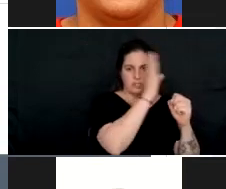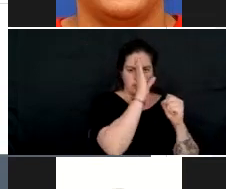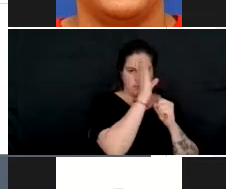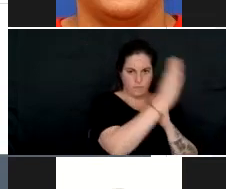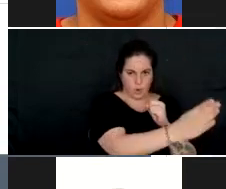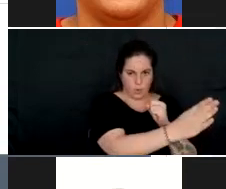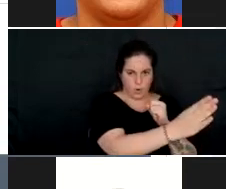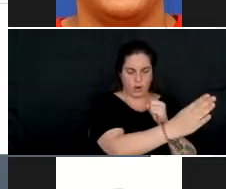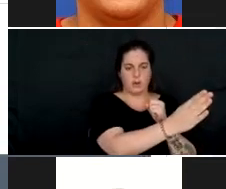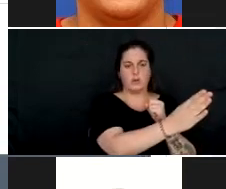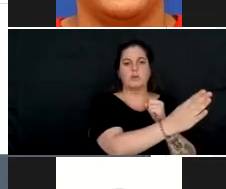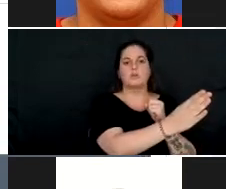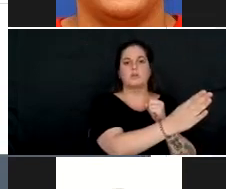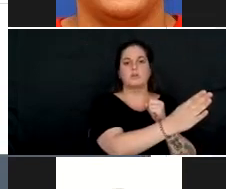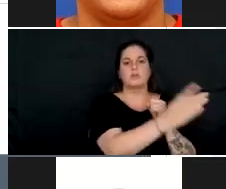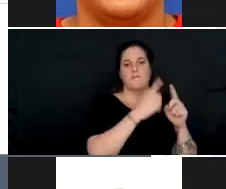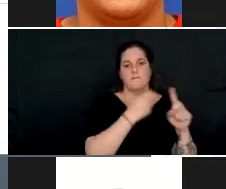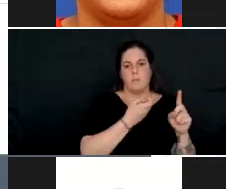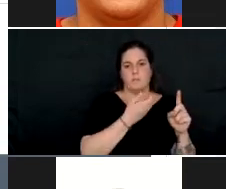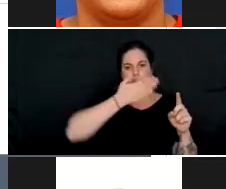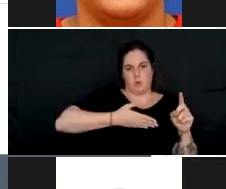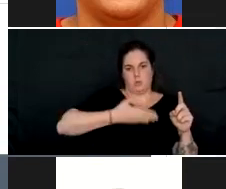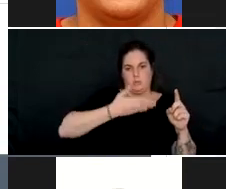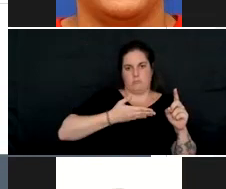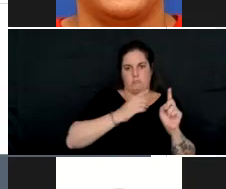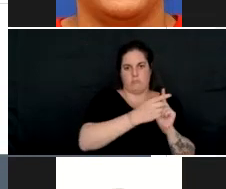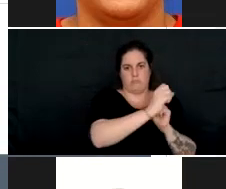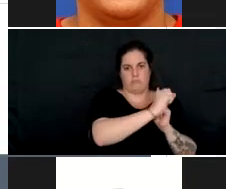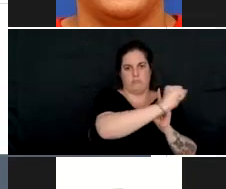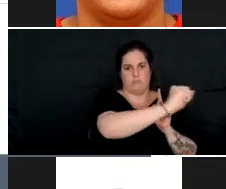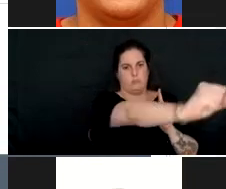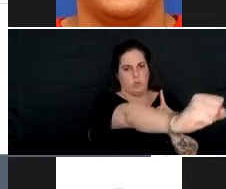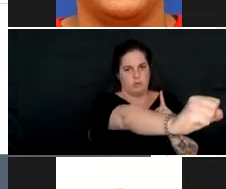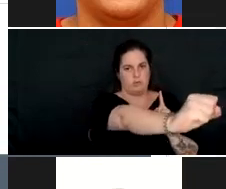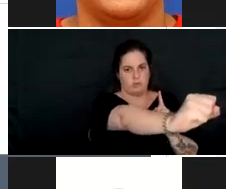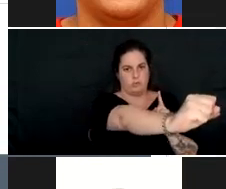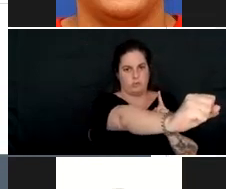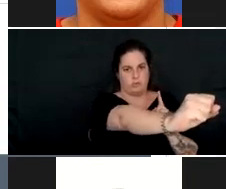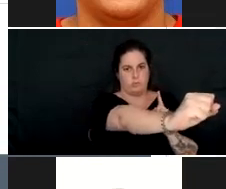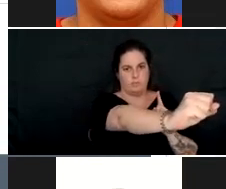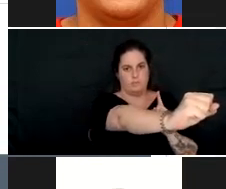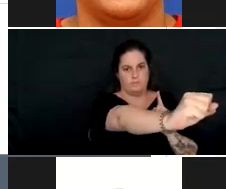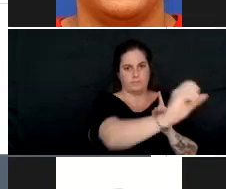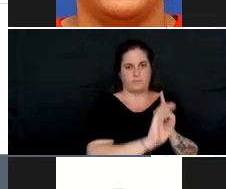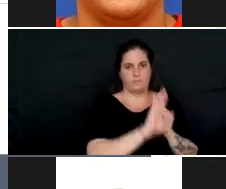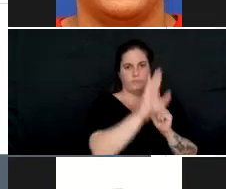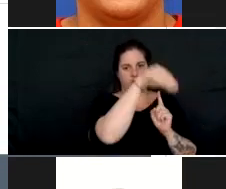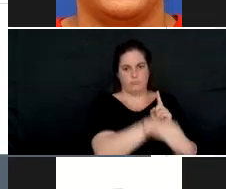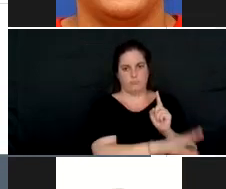direction from the individual that's holding it, right? All right, so